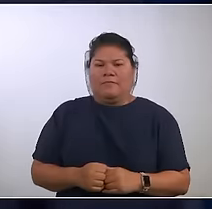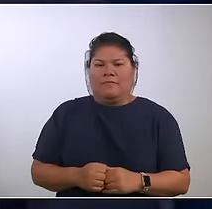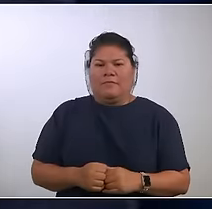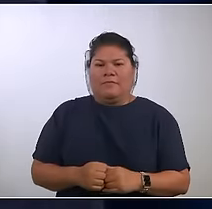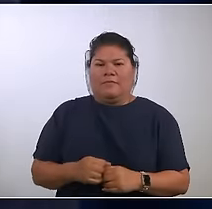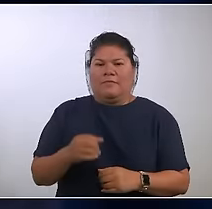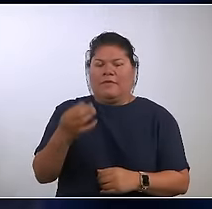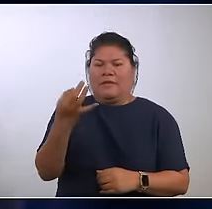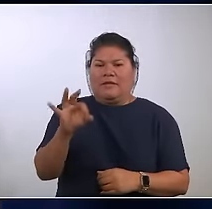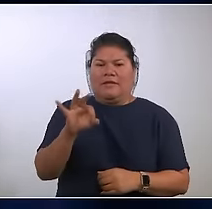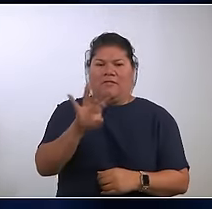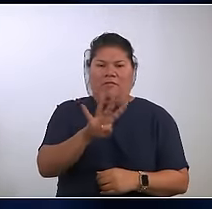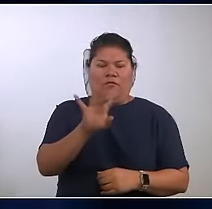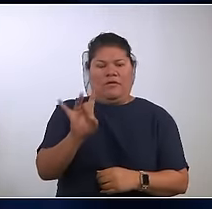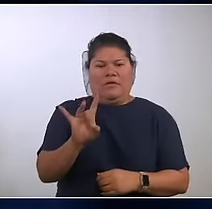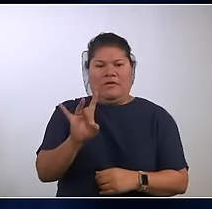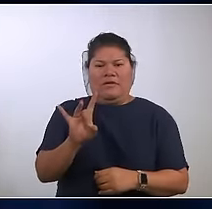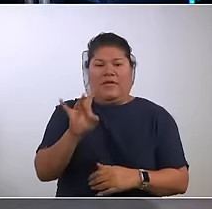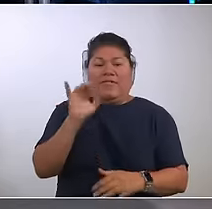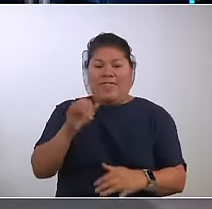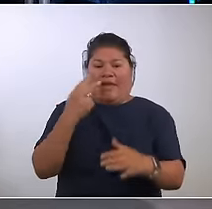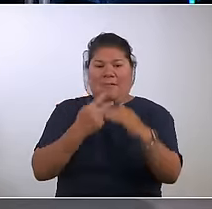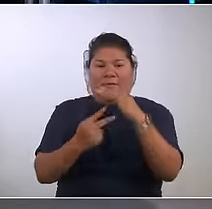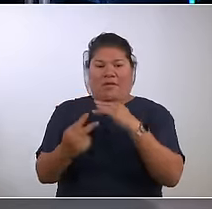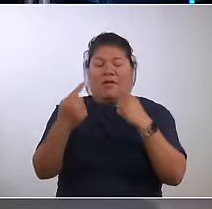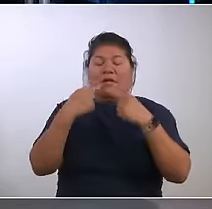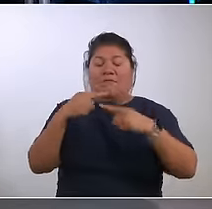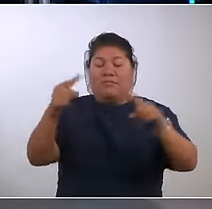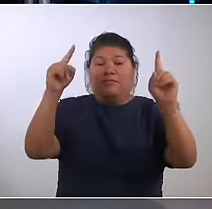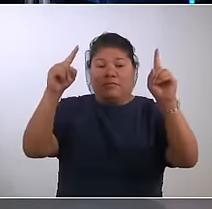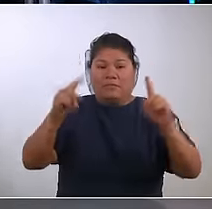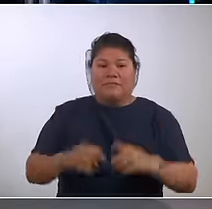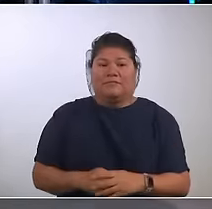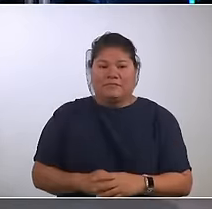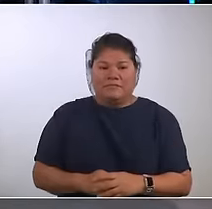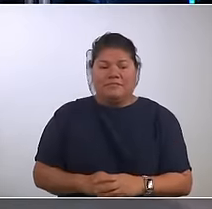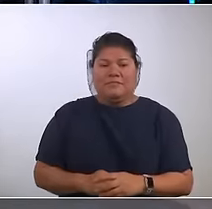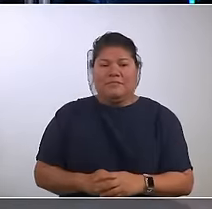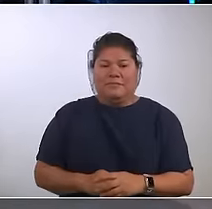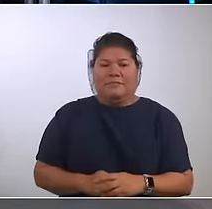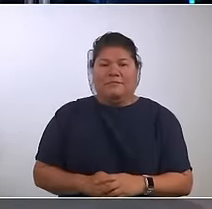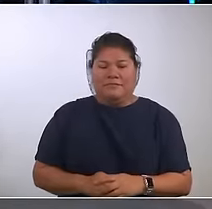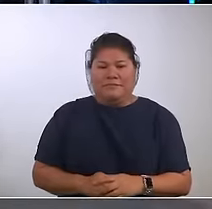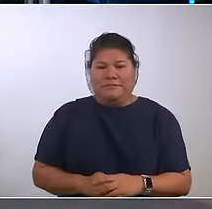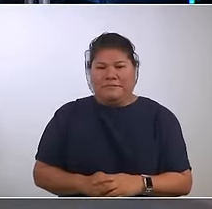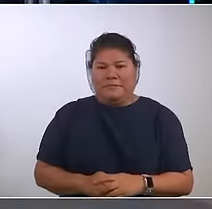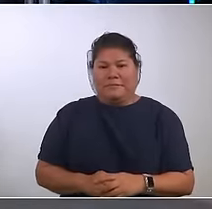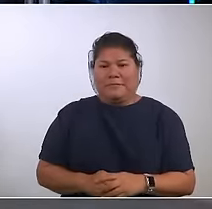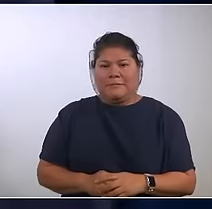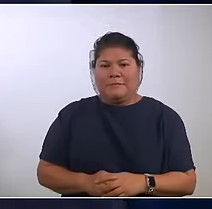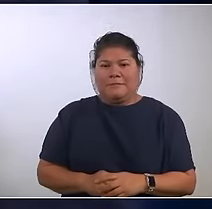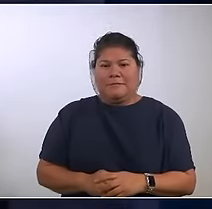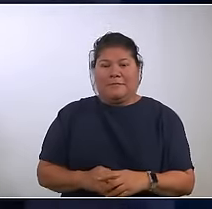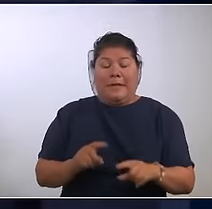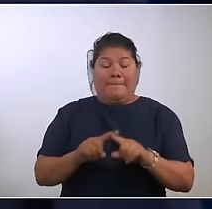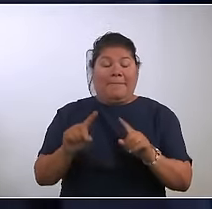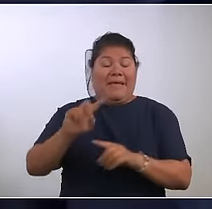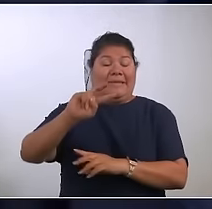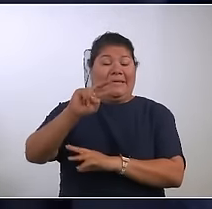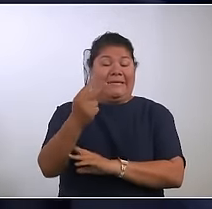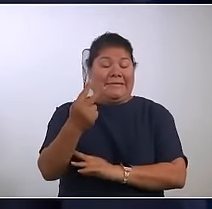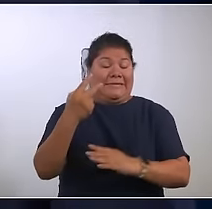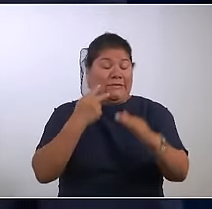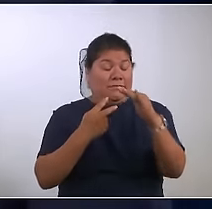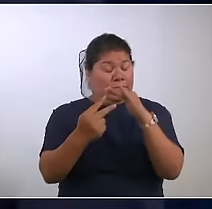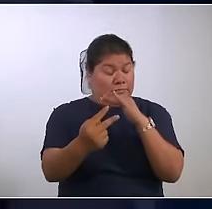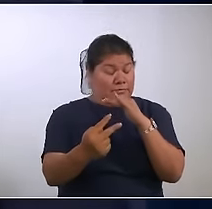1948, 1948, esa profecía se cumplió, that prophecy was fulfilled. Pero la segunda